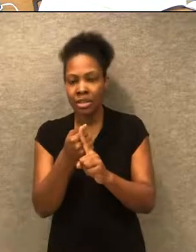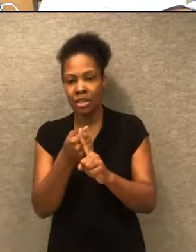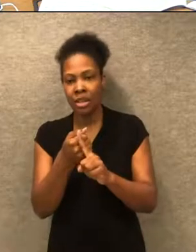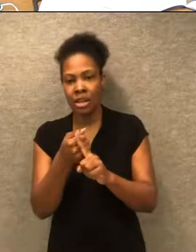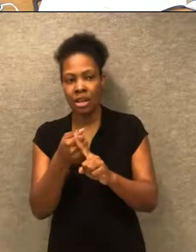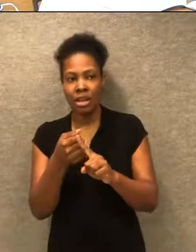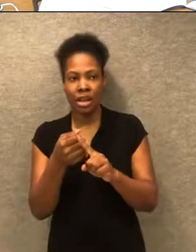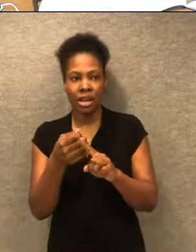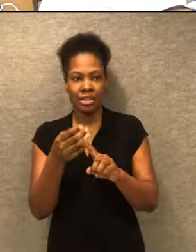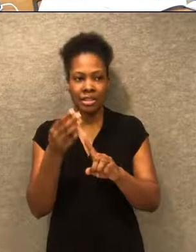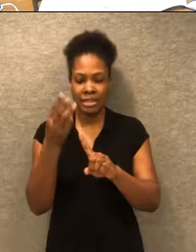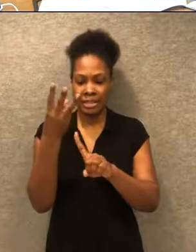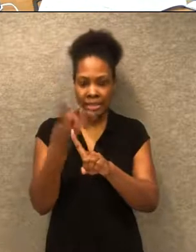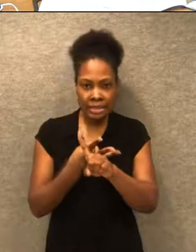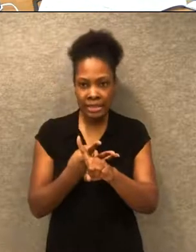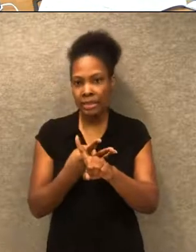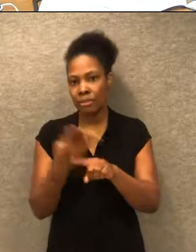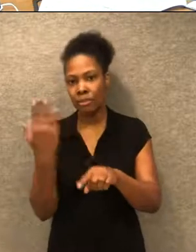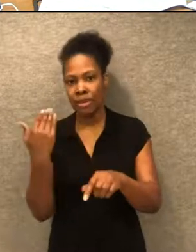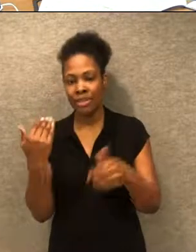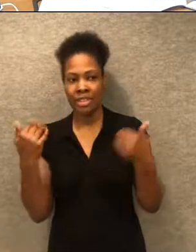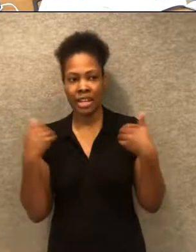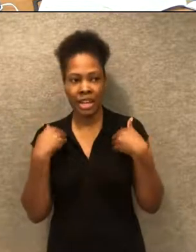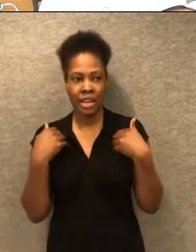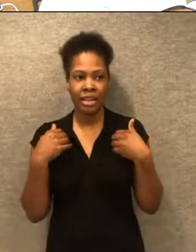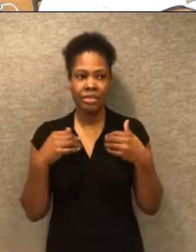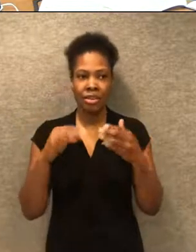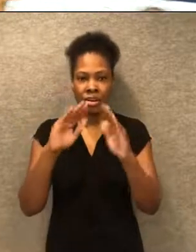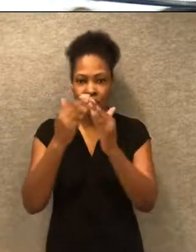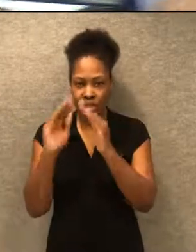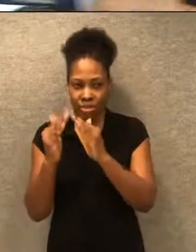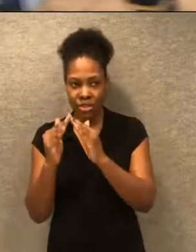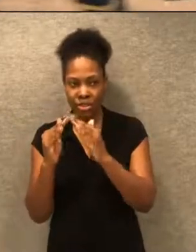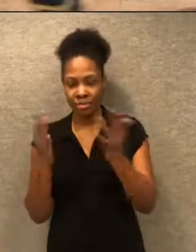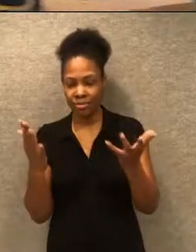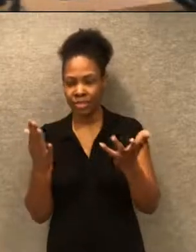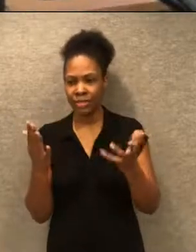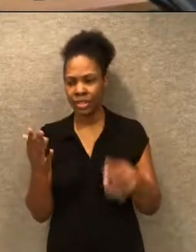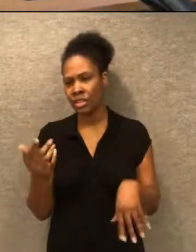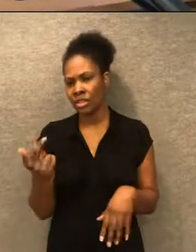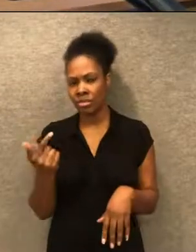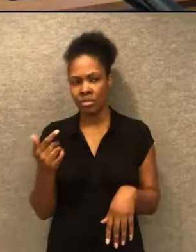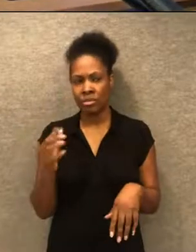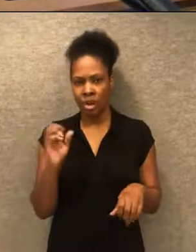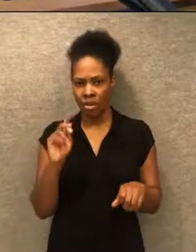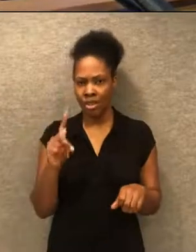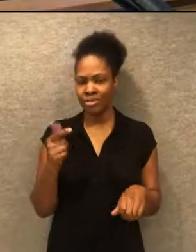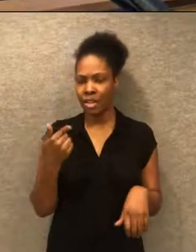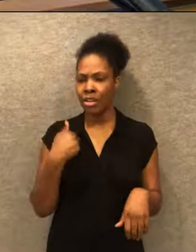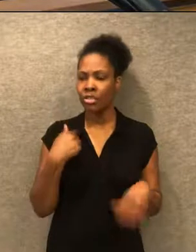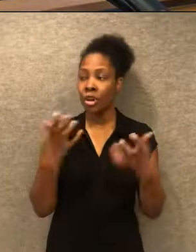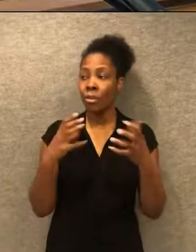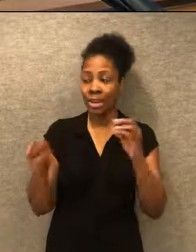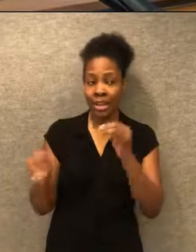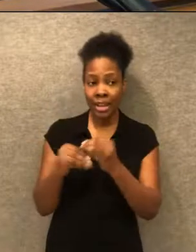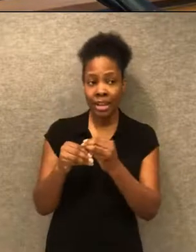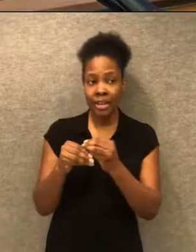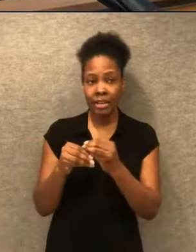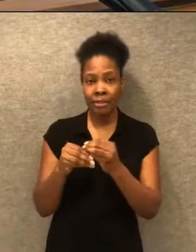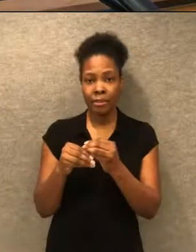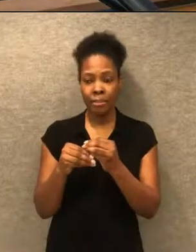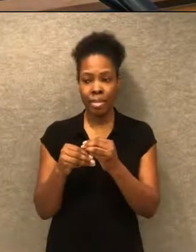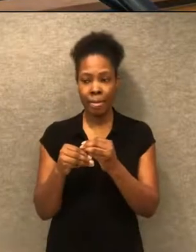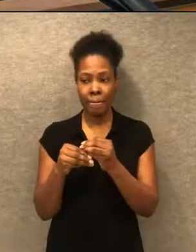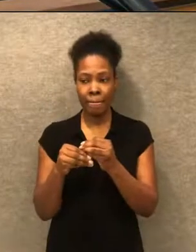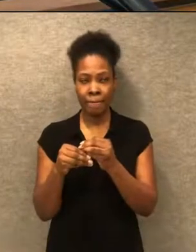members. Right, and just very quick, Dr. Mehta. No, I just wanted to add one more thing. I think there is going to be a